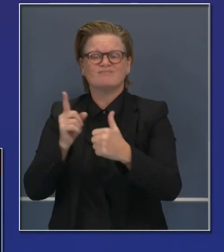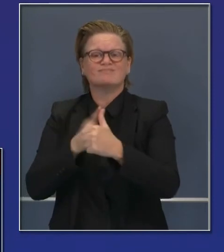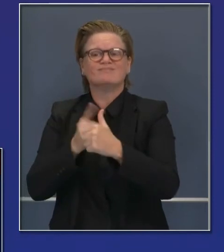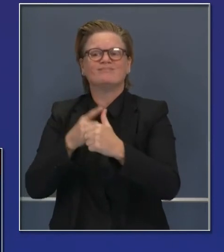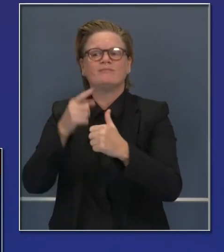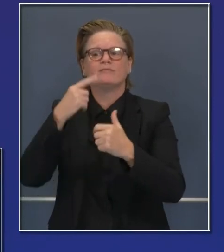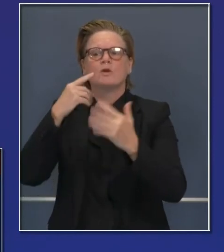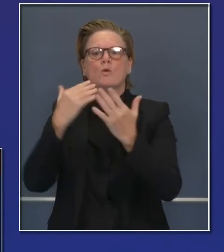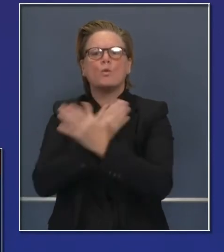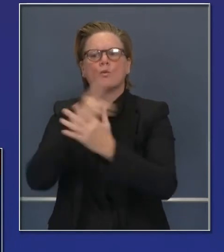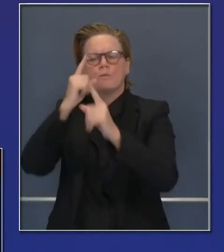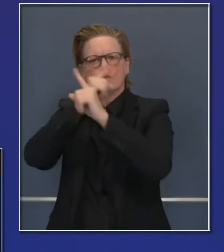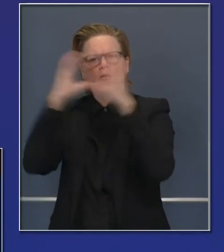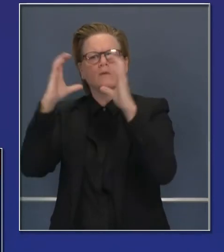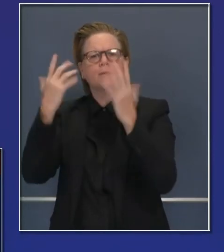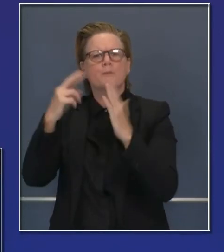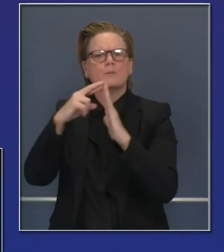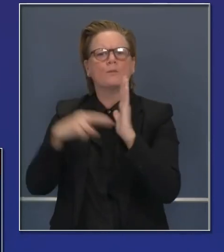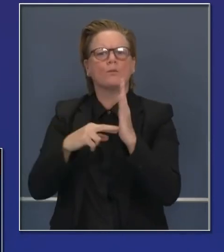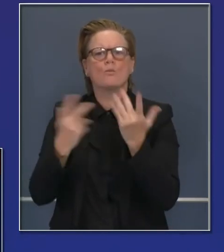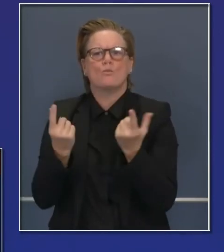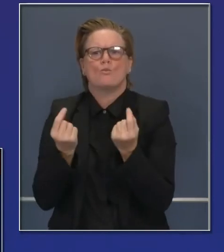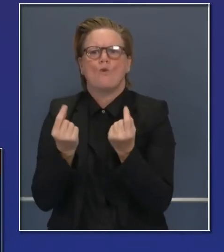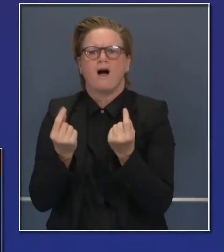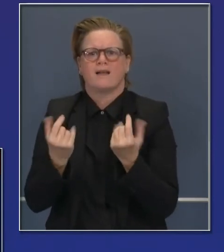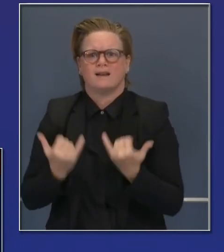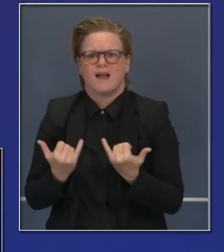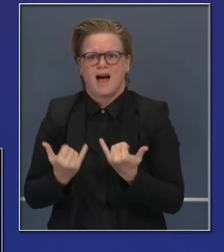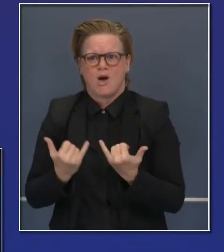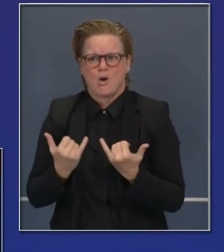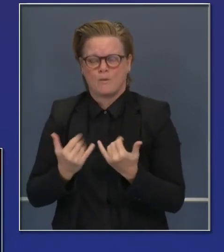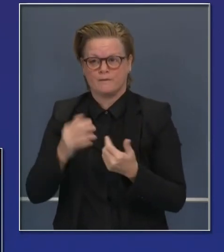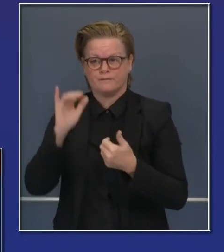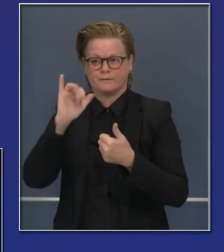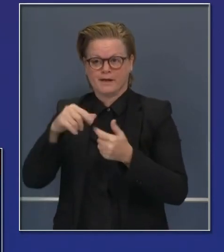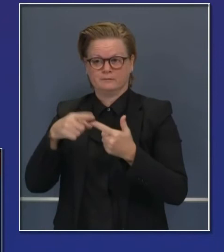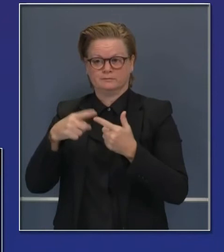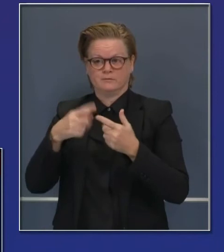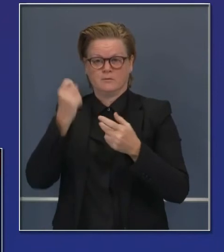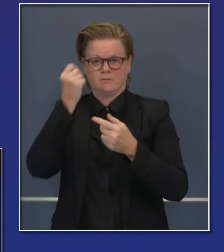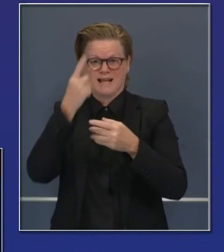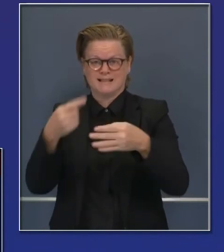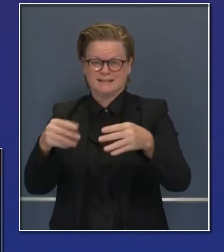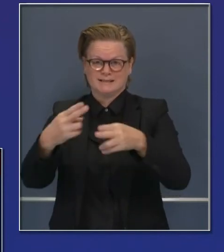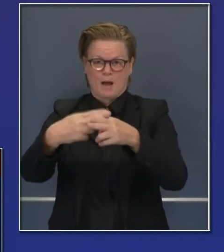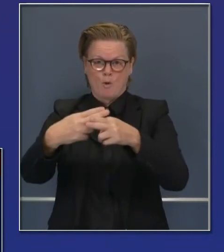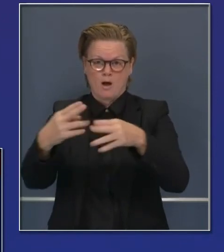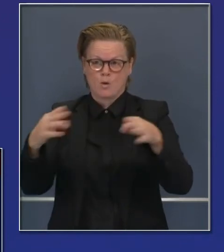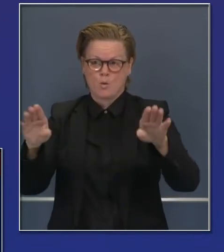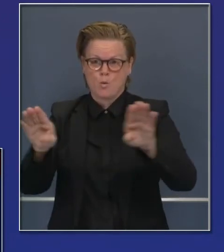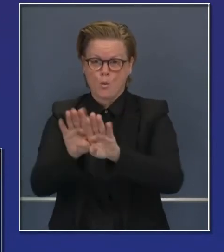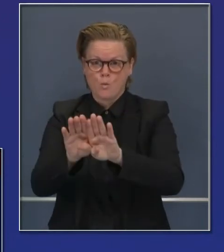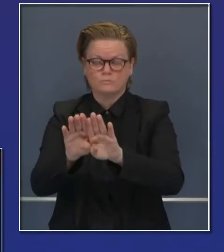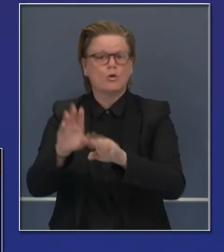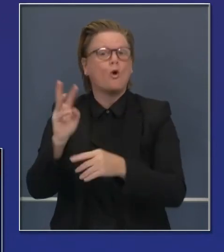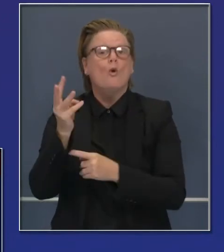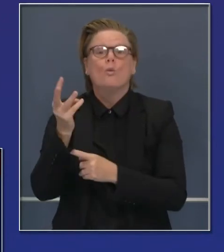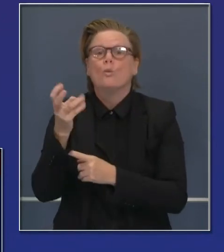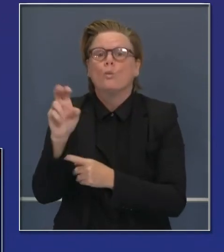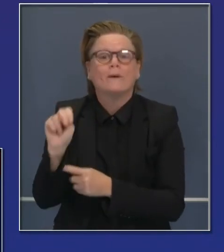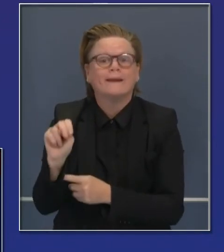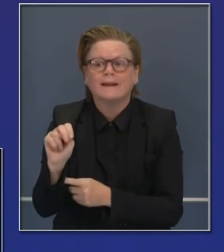look here that we're looking temporary closure when the region is placed in the